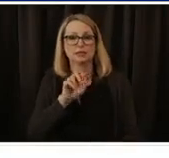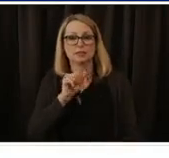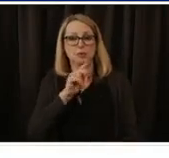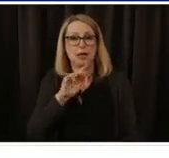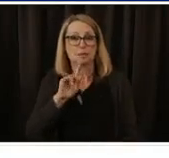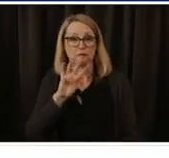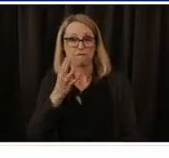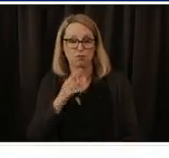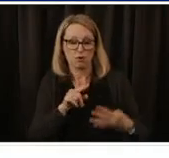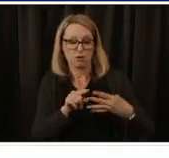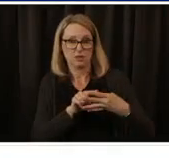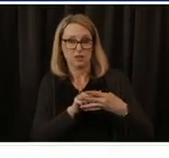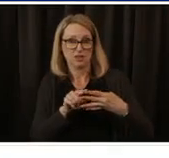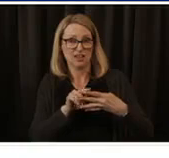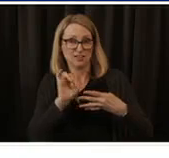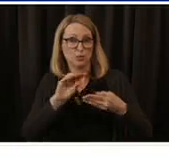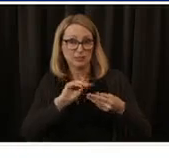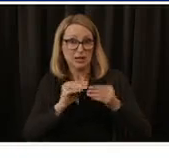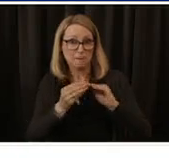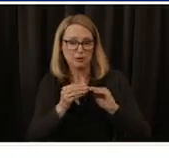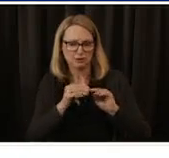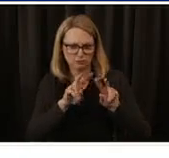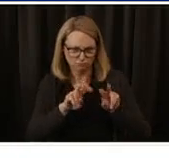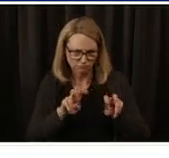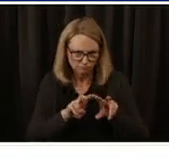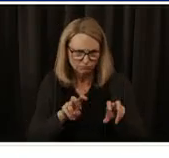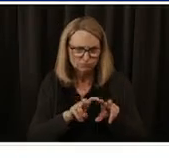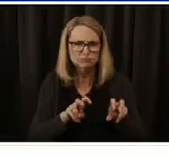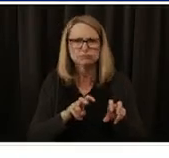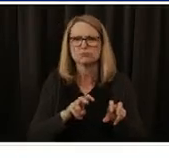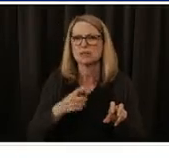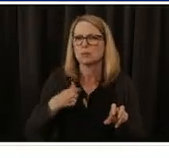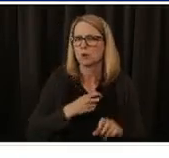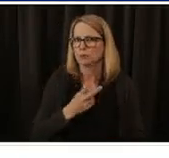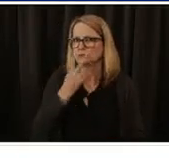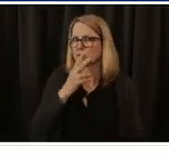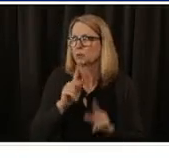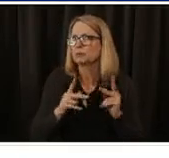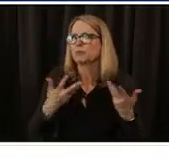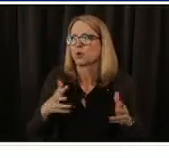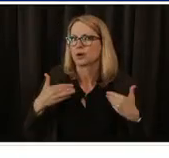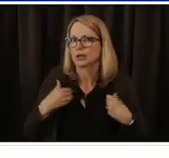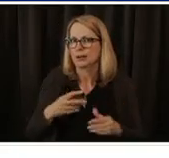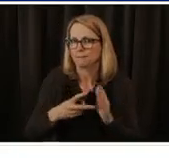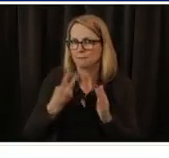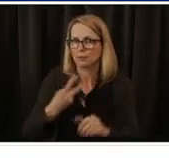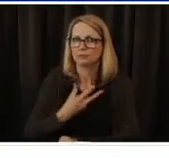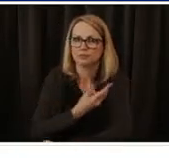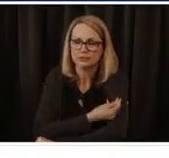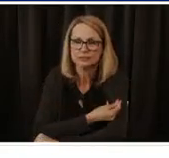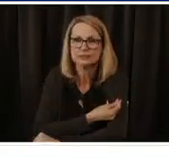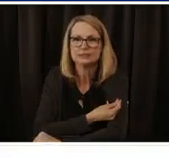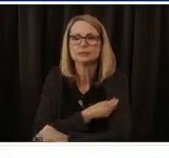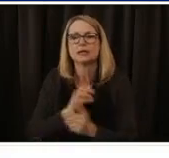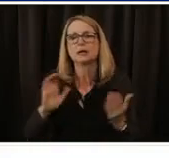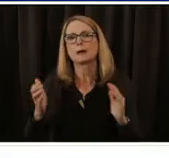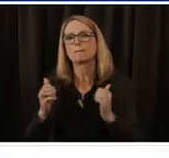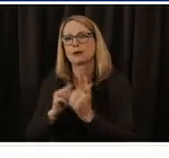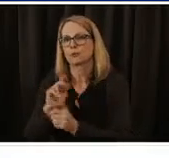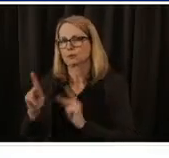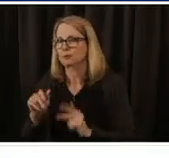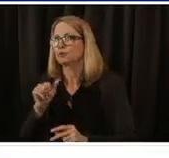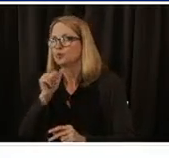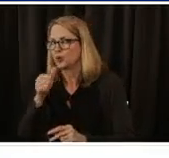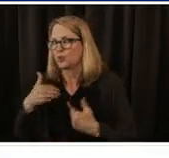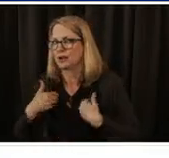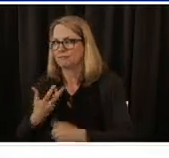4th. And we compared the rates of infection that we were seeing among fully vaccinated individuals to the rate of infection that we were seeing among